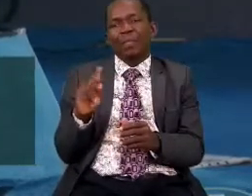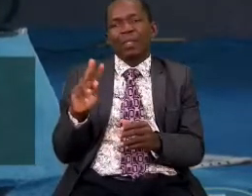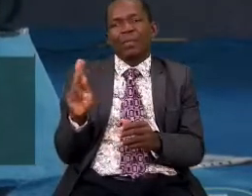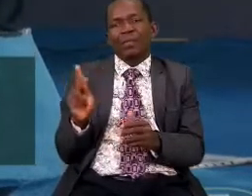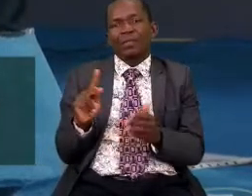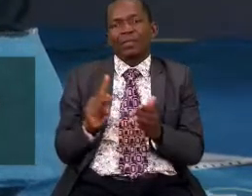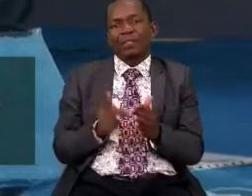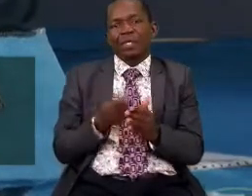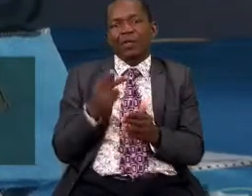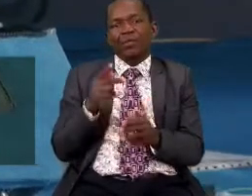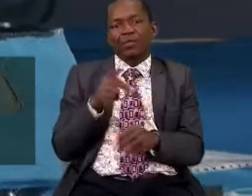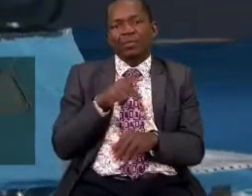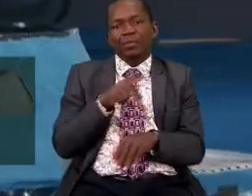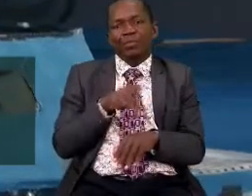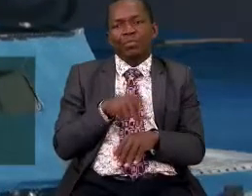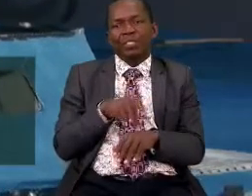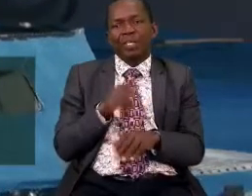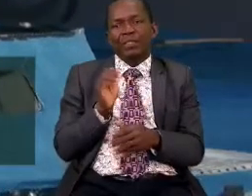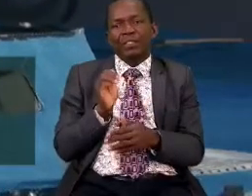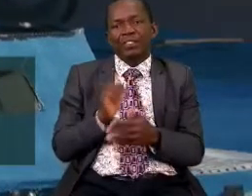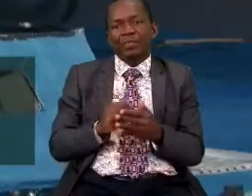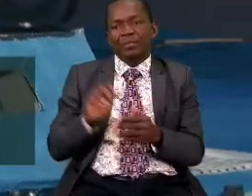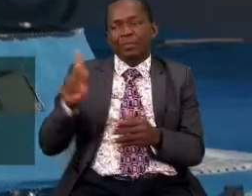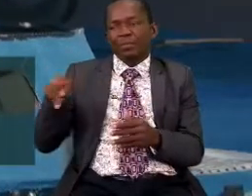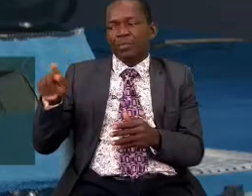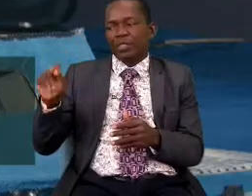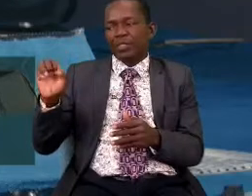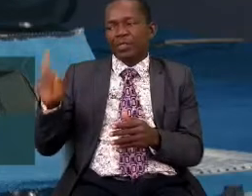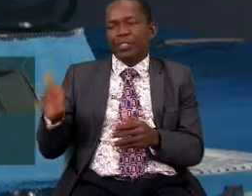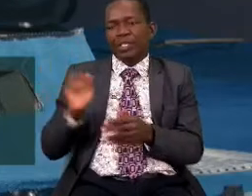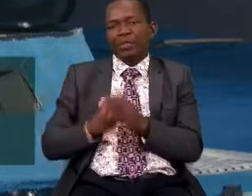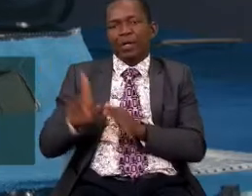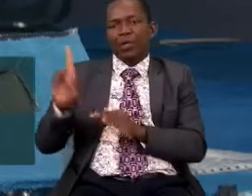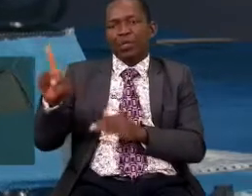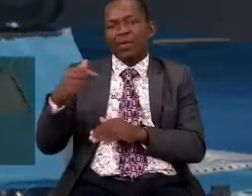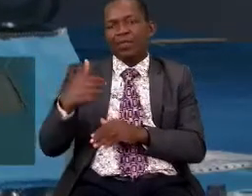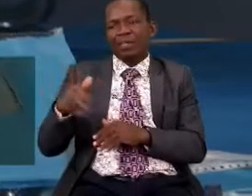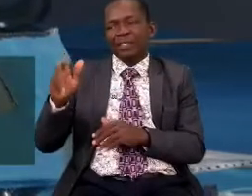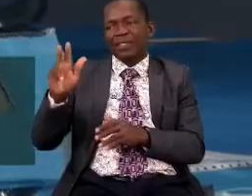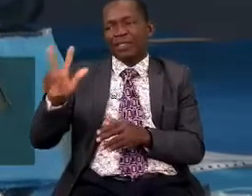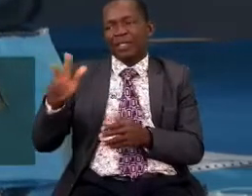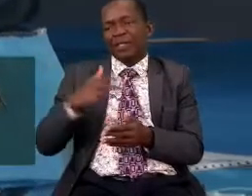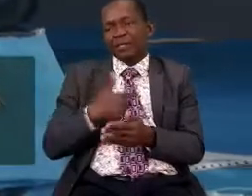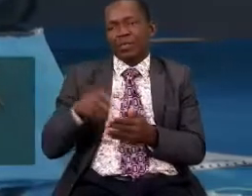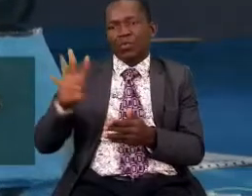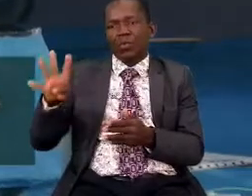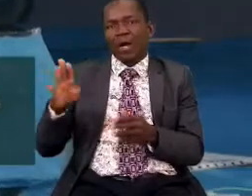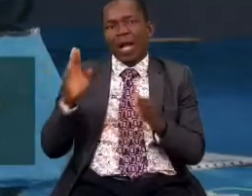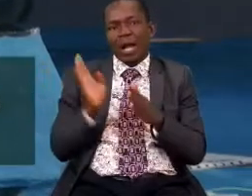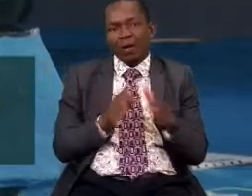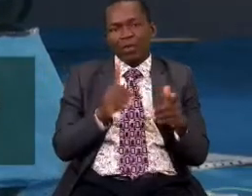us all things that pertain unto life and